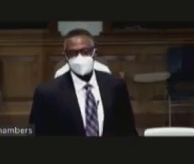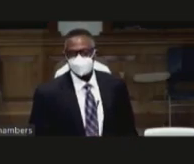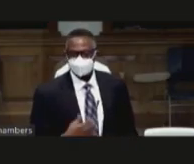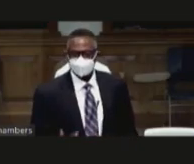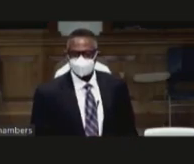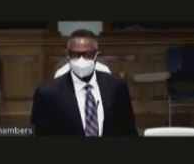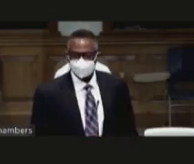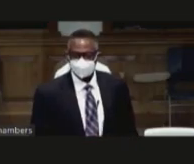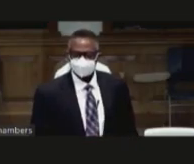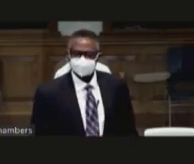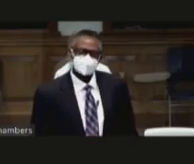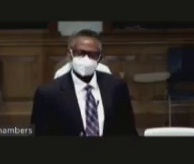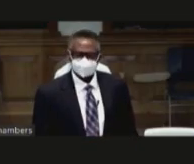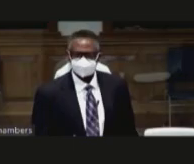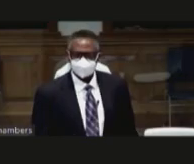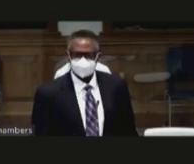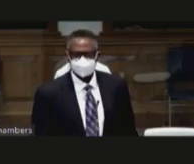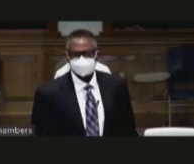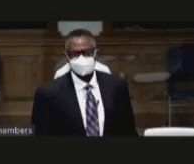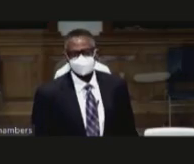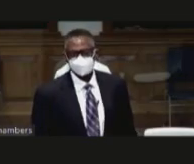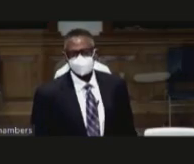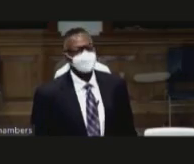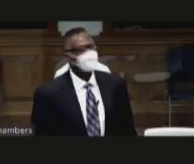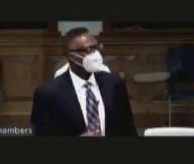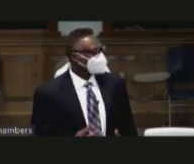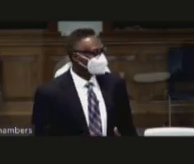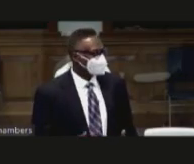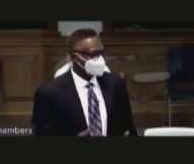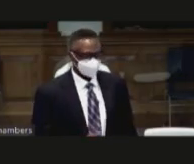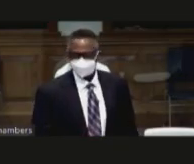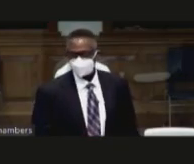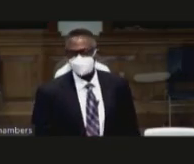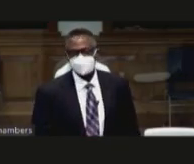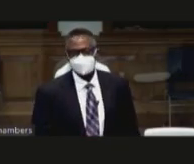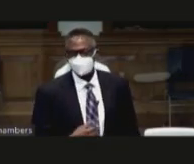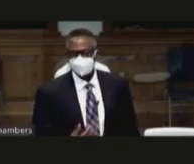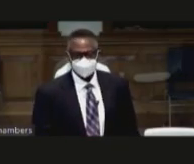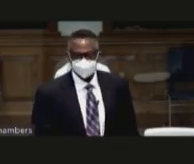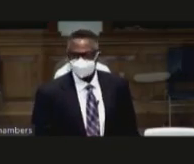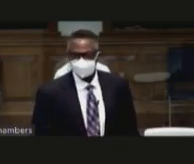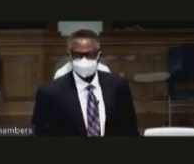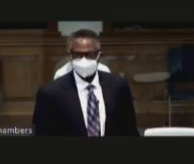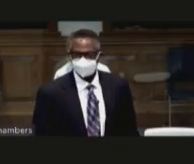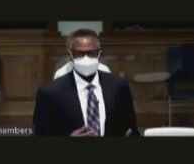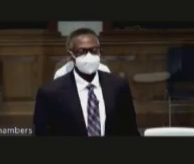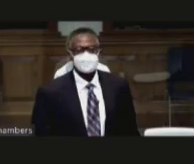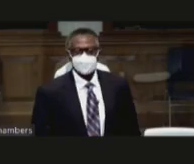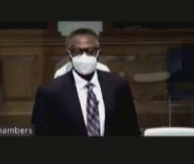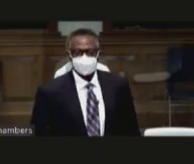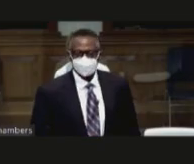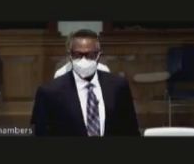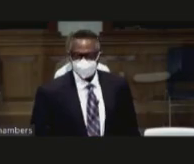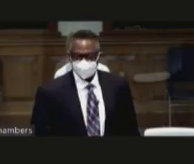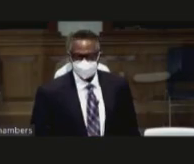had the Old Red Onion, I think that was the name of the restaurant there. So there's retail and mixed use along